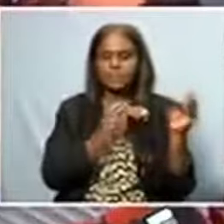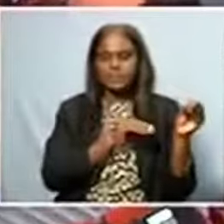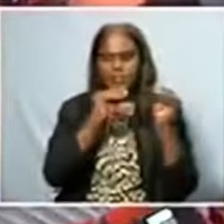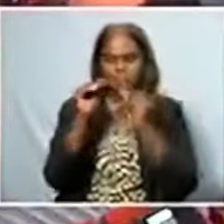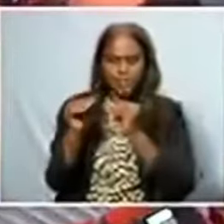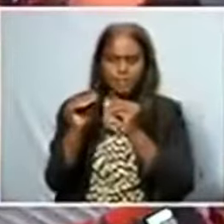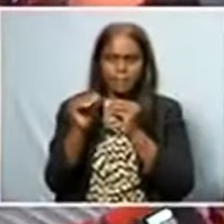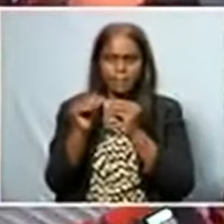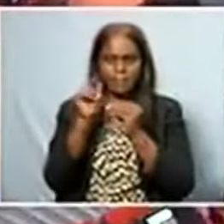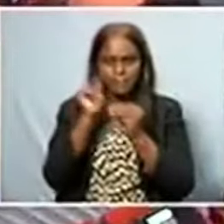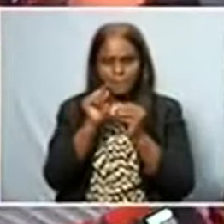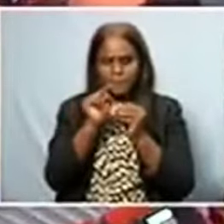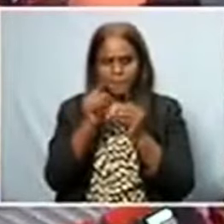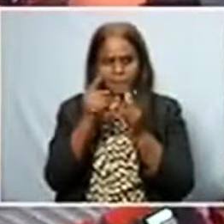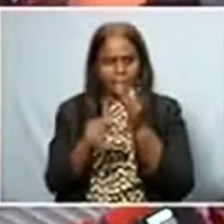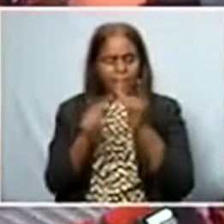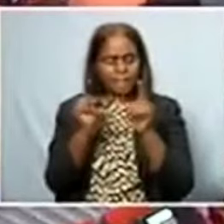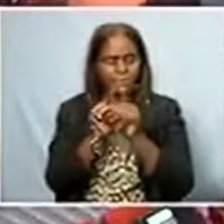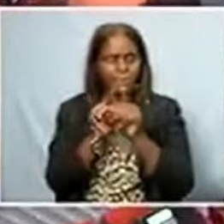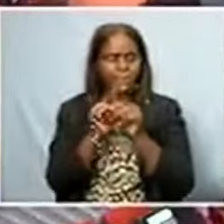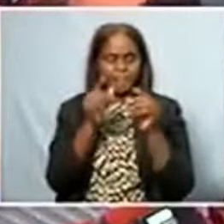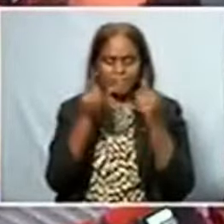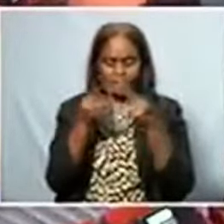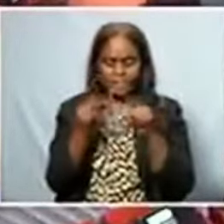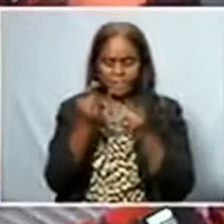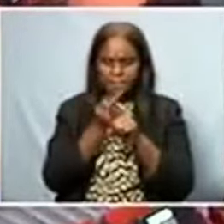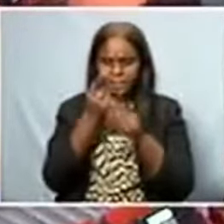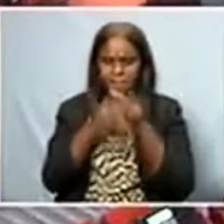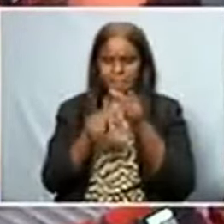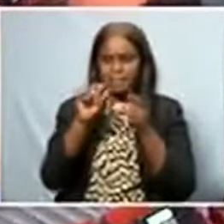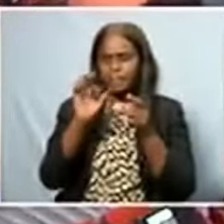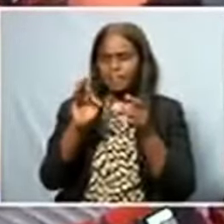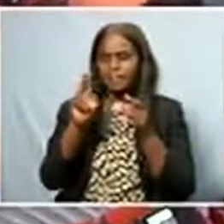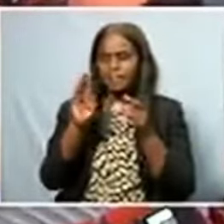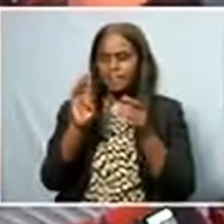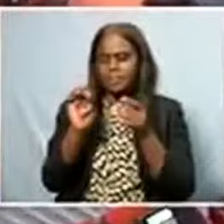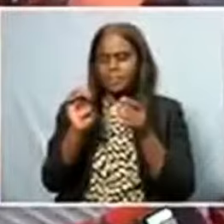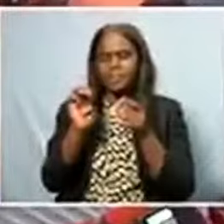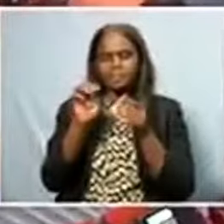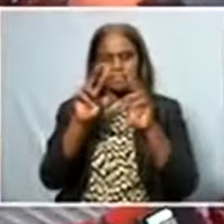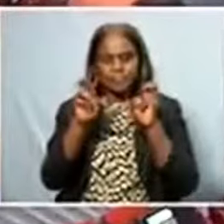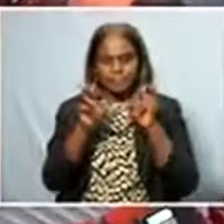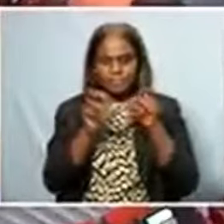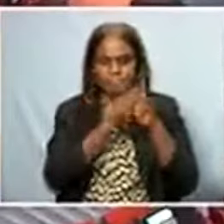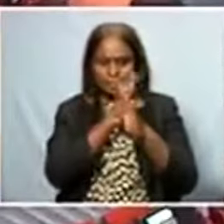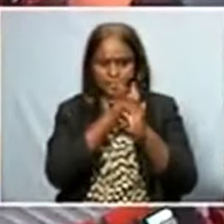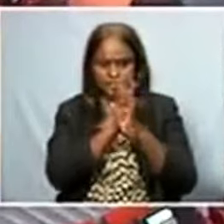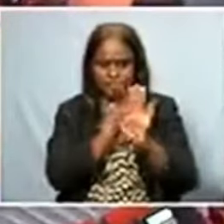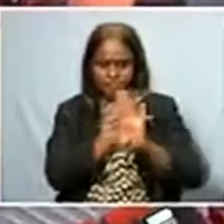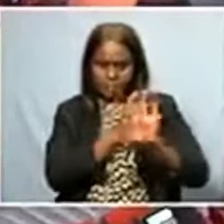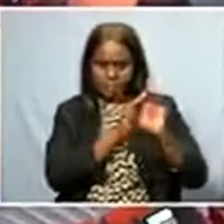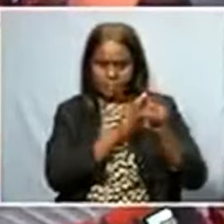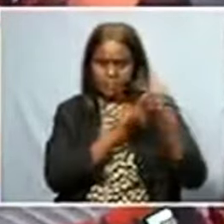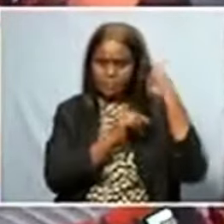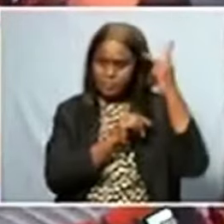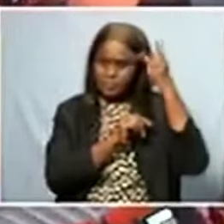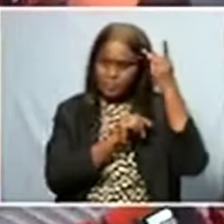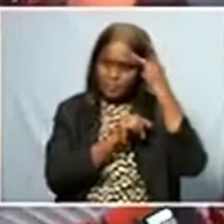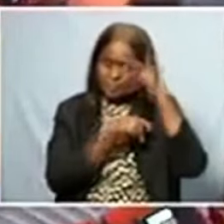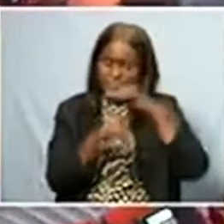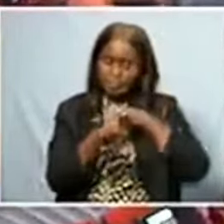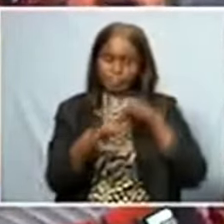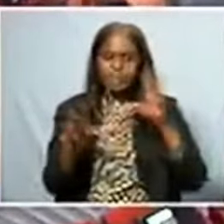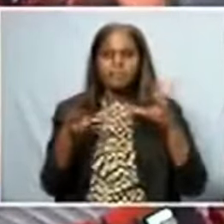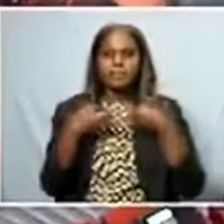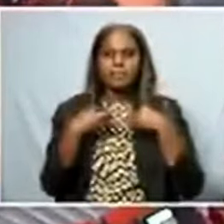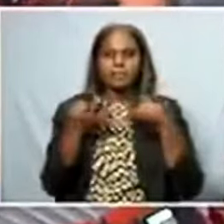adjournment. This one is to be done by Mr. Mlenga Fube, titled Address the Existence of Political